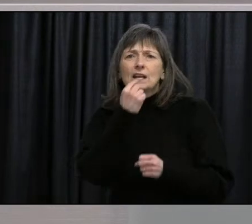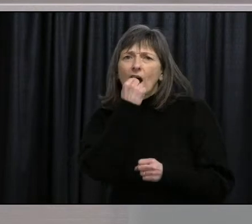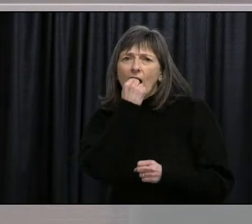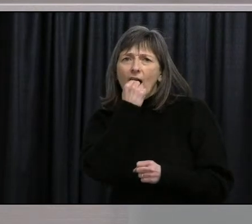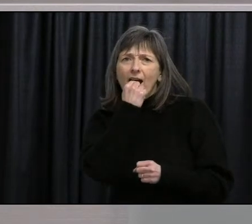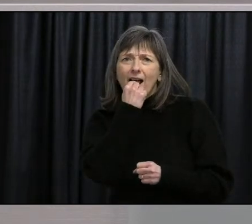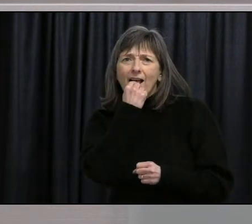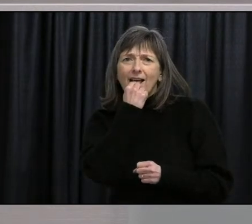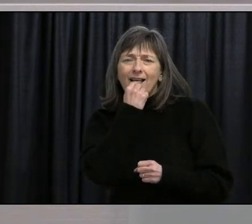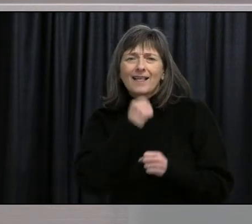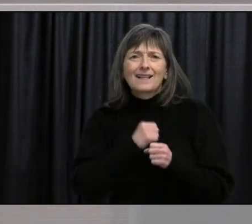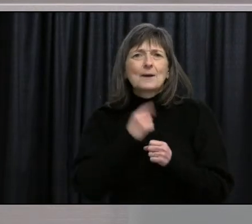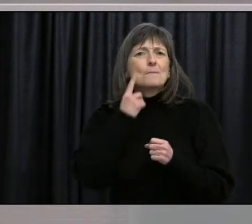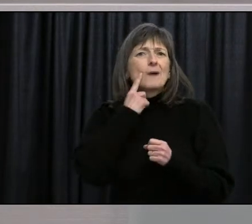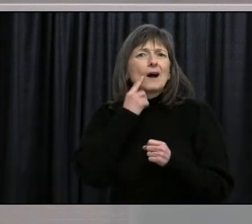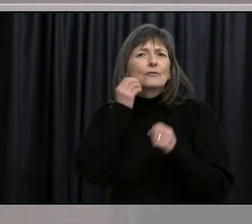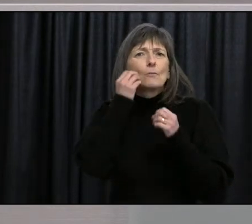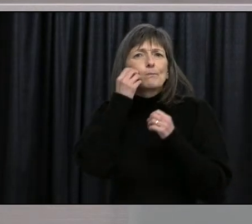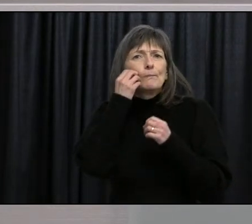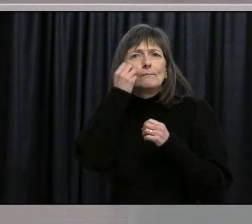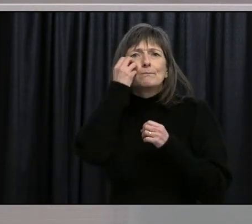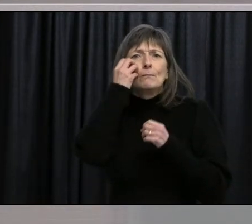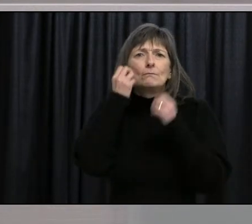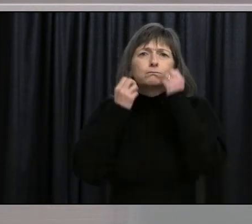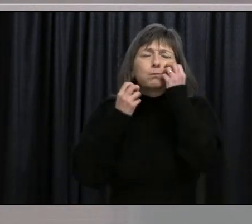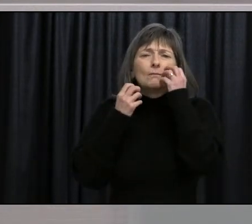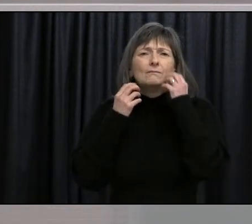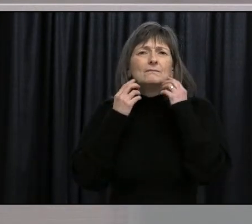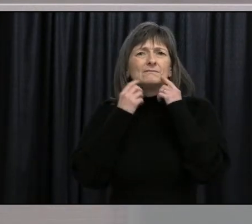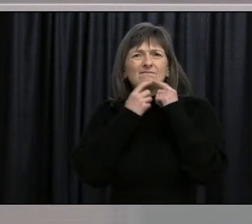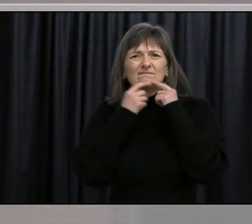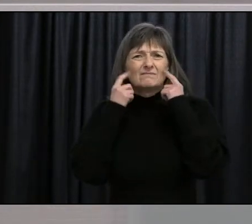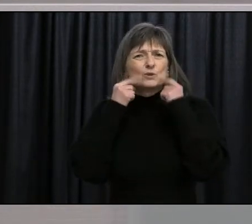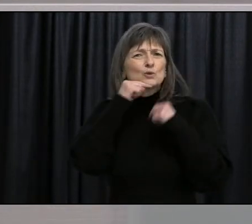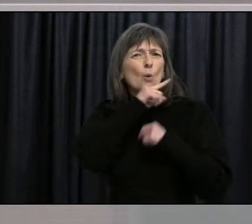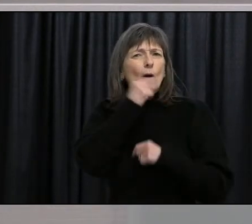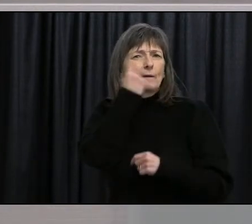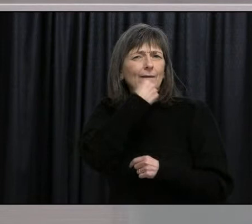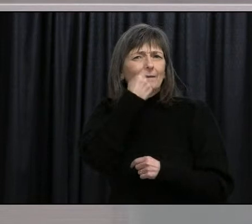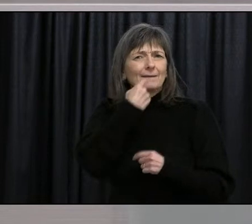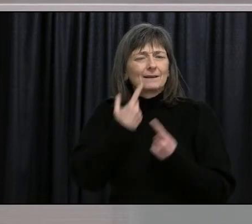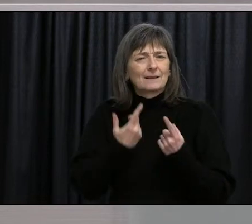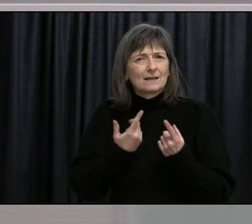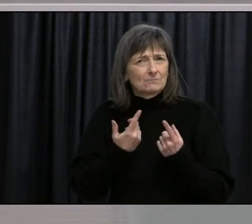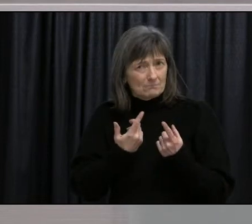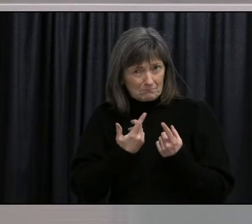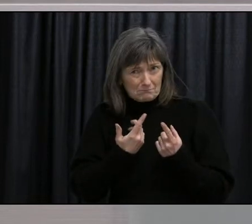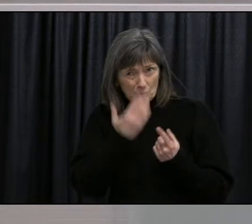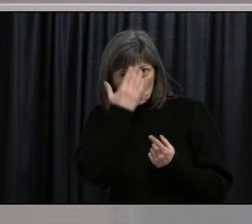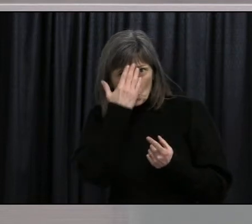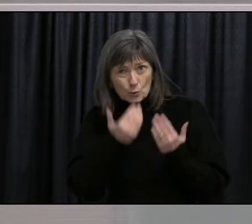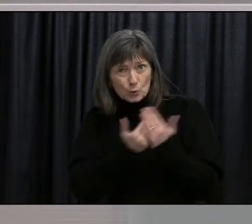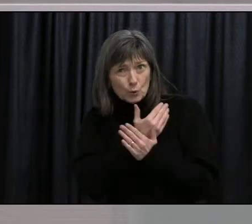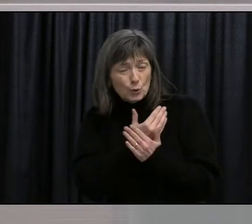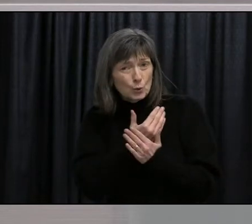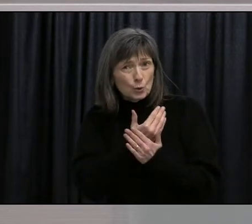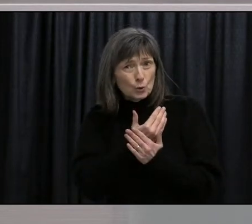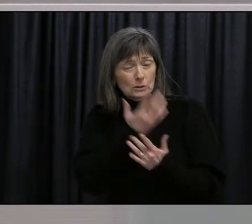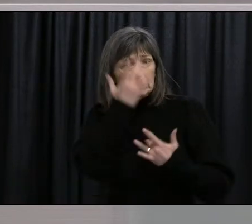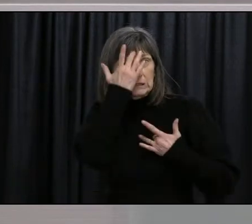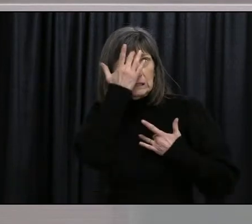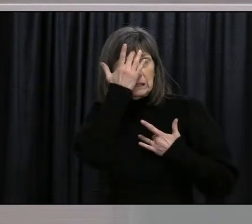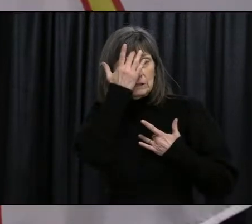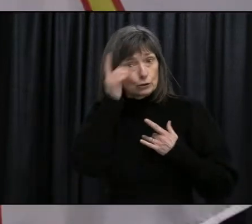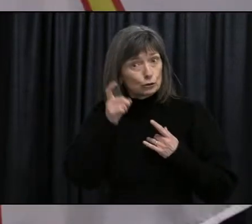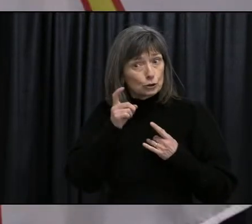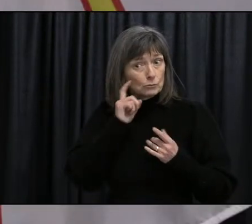involving symptoms within the mouth such as ulcers, rashes, etc. What do you know about this, Dr. Fitzgerald, and is this something that people